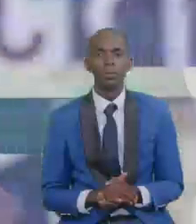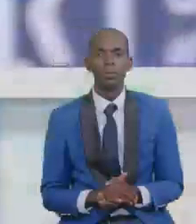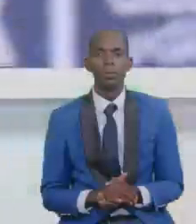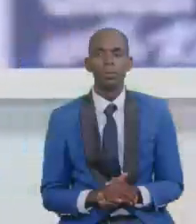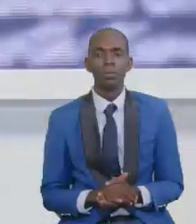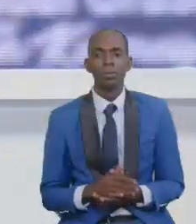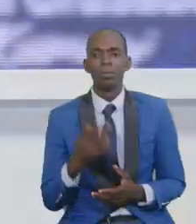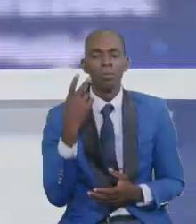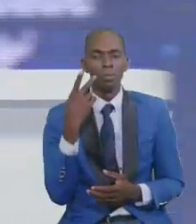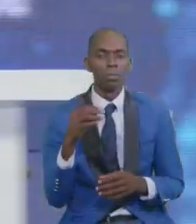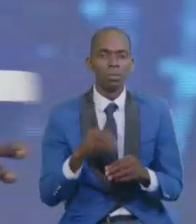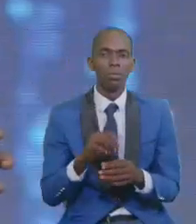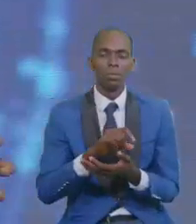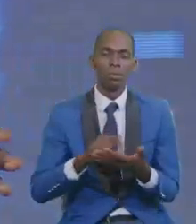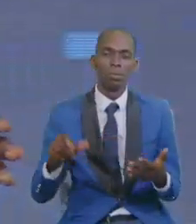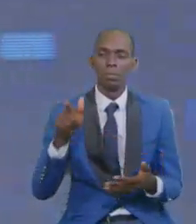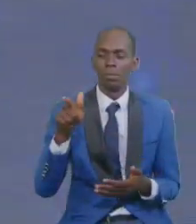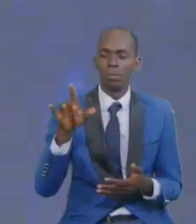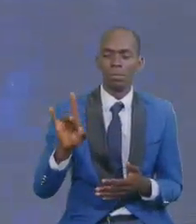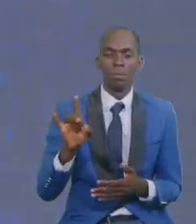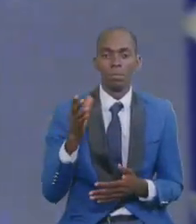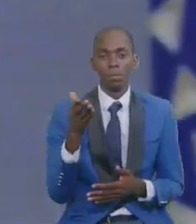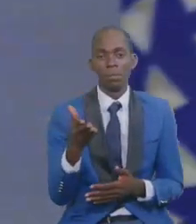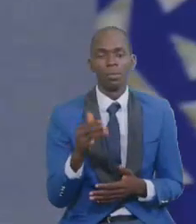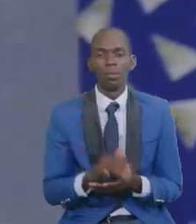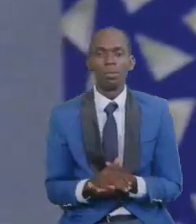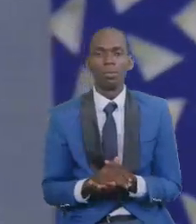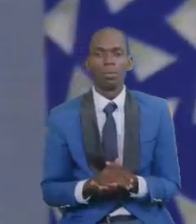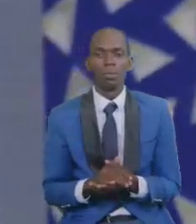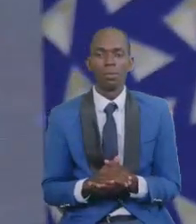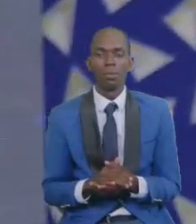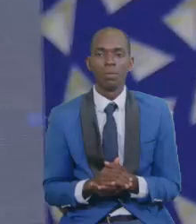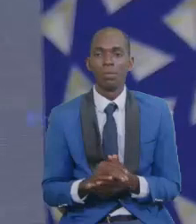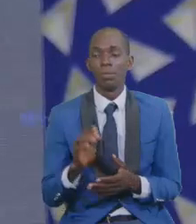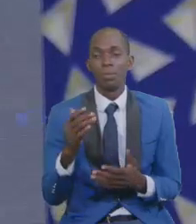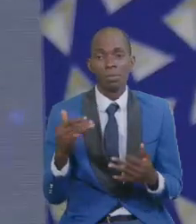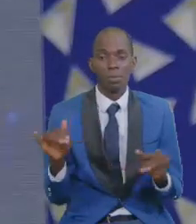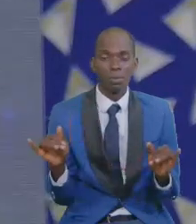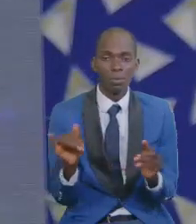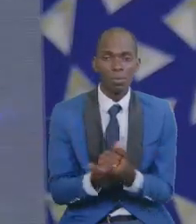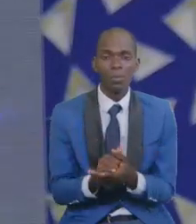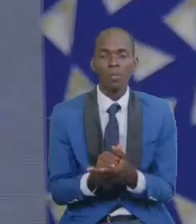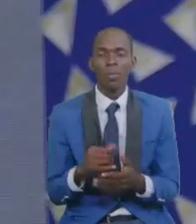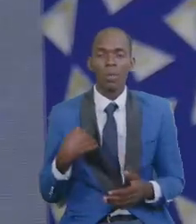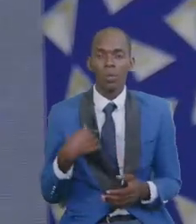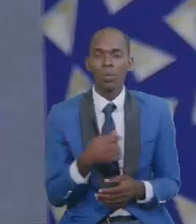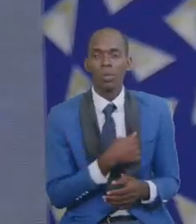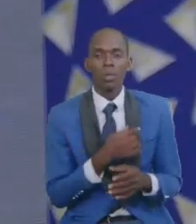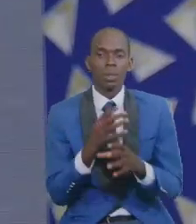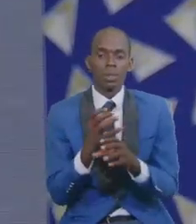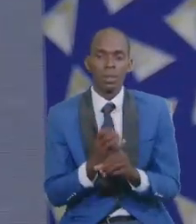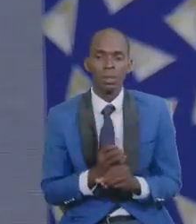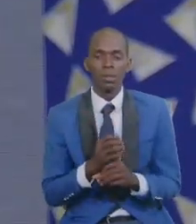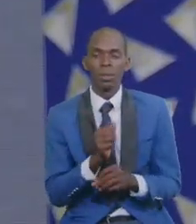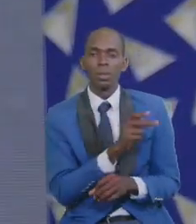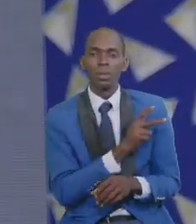Look at verse 28 there. It says, wherefore, we receiving a kingdom